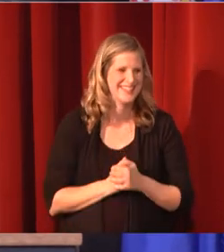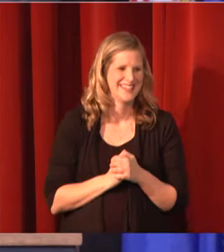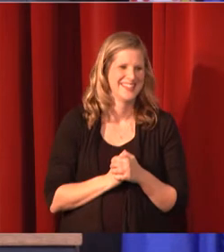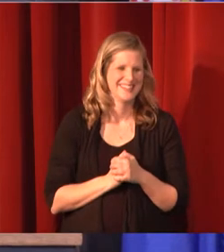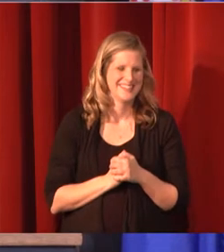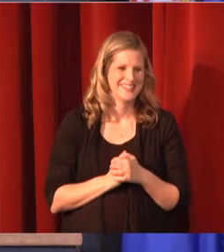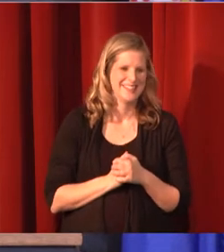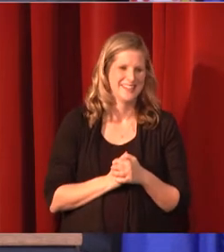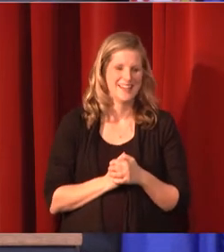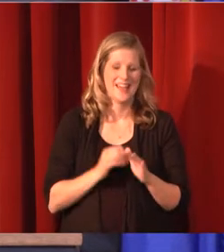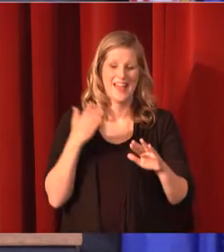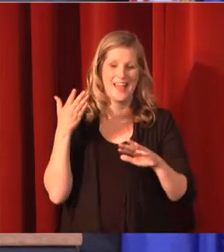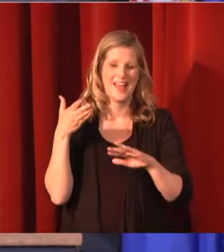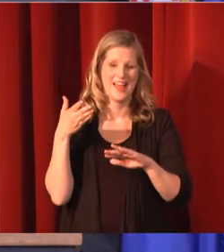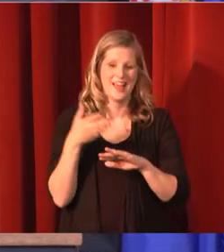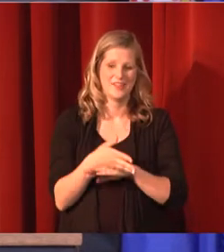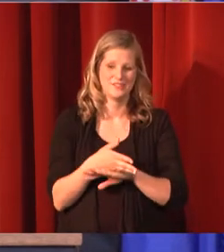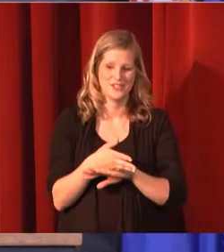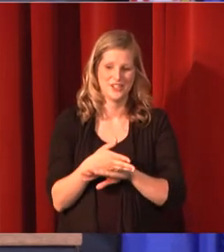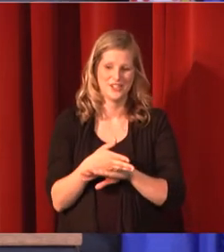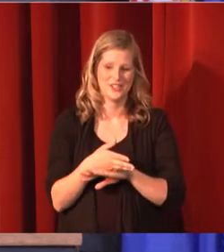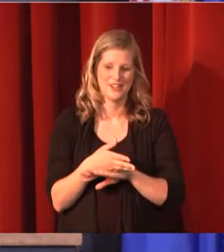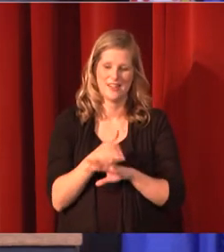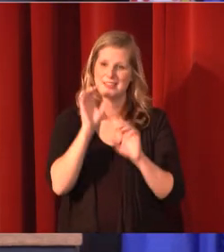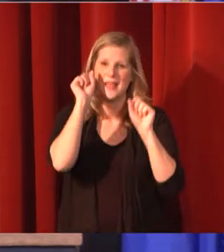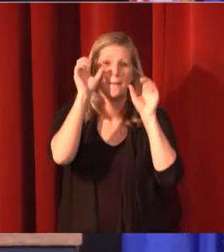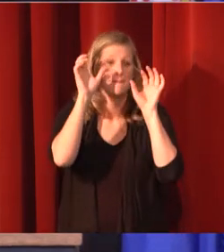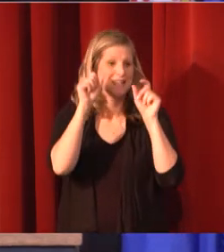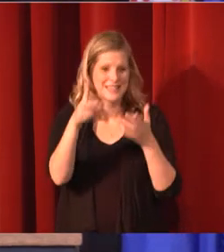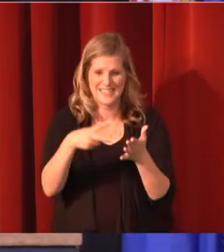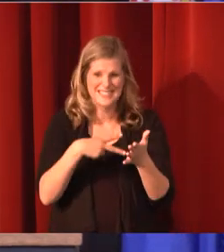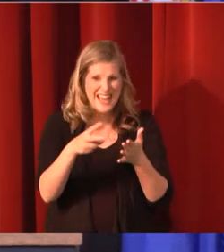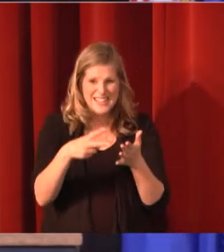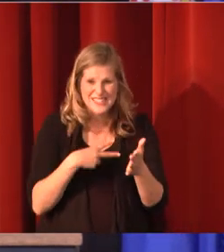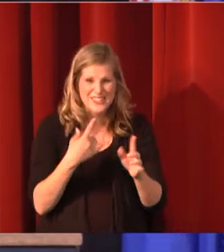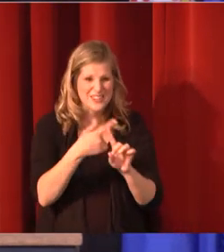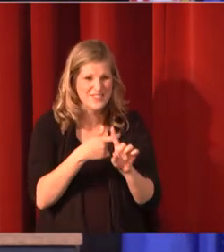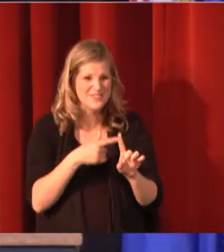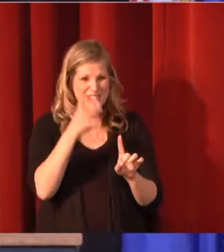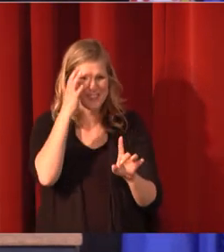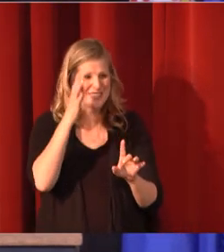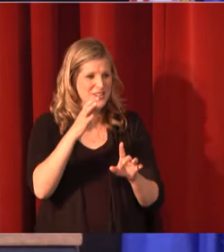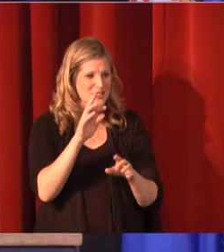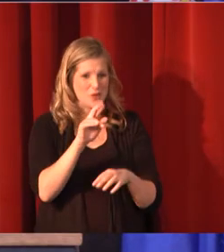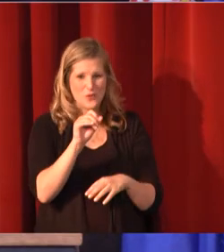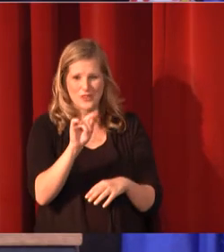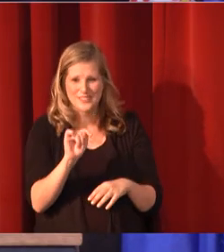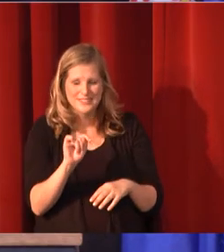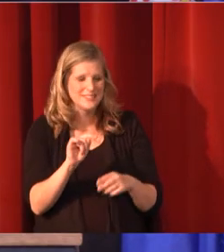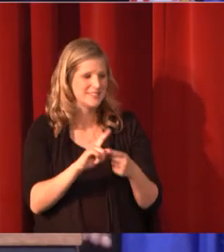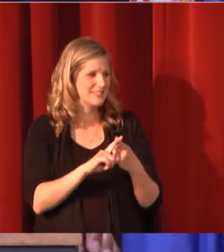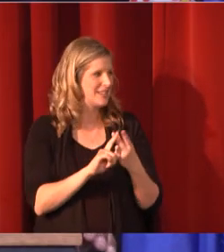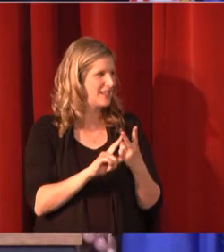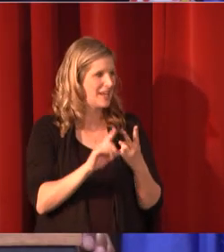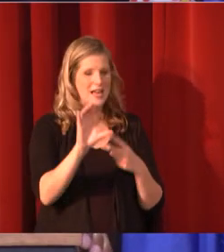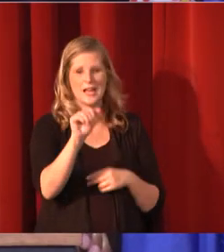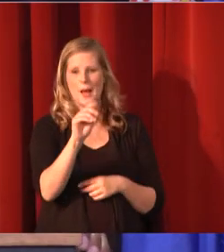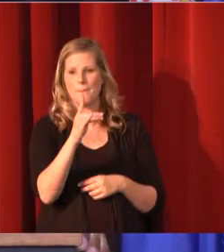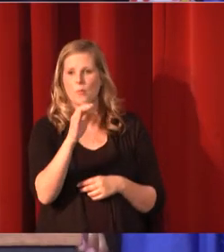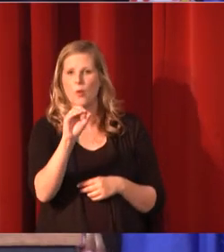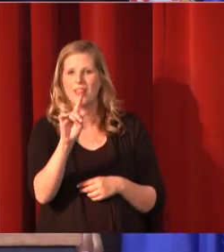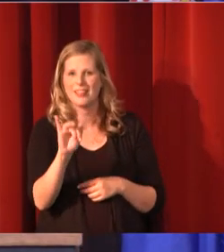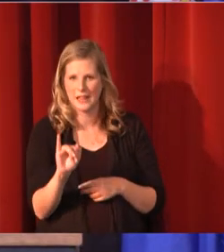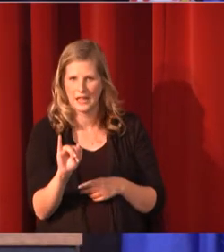after the incredible dancers from indigenous roots Cal Poly y'all say nationally